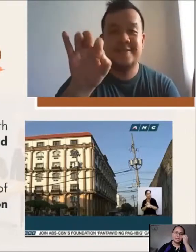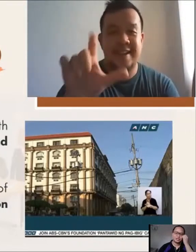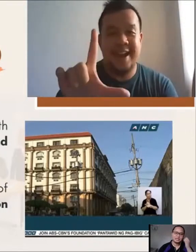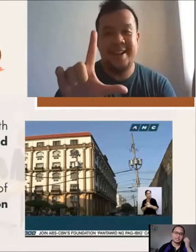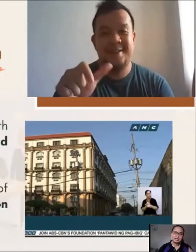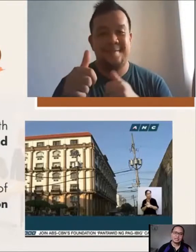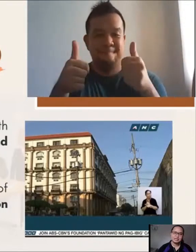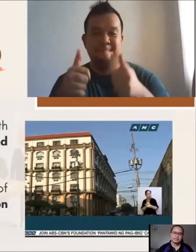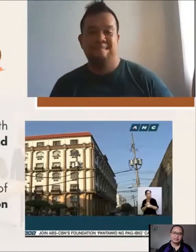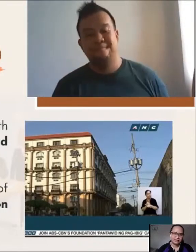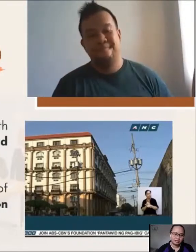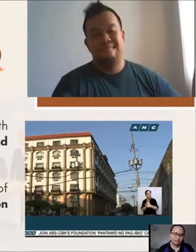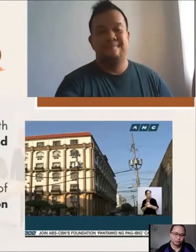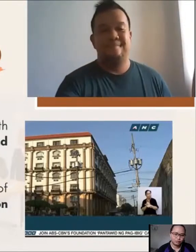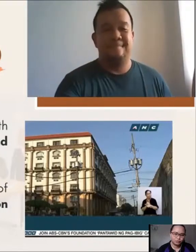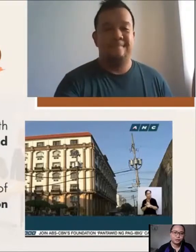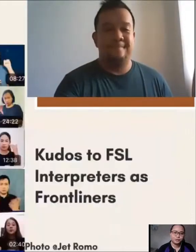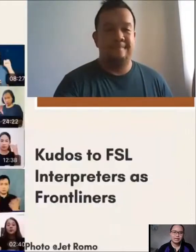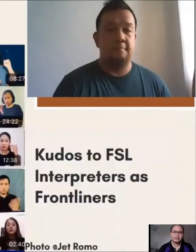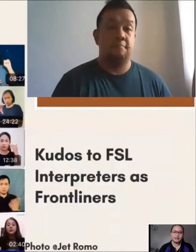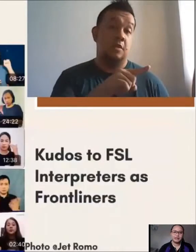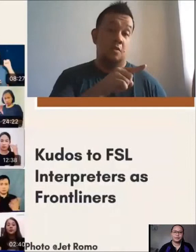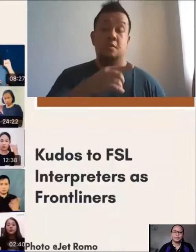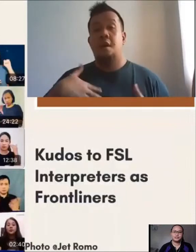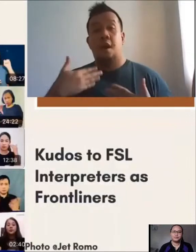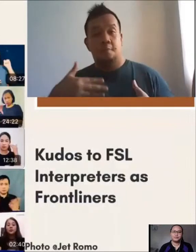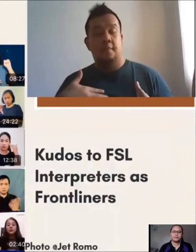our interpreters,